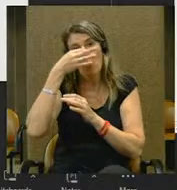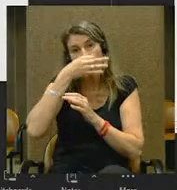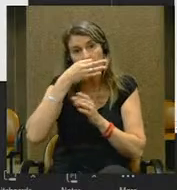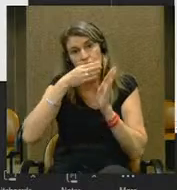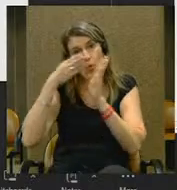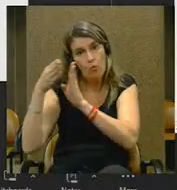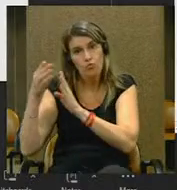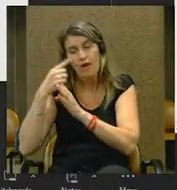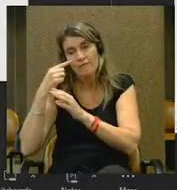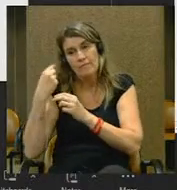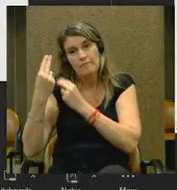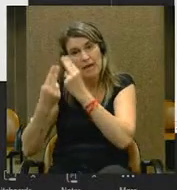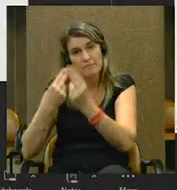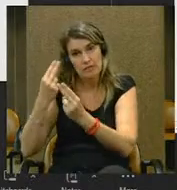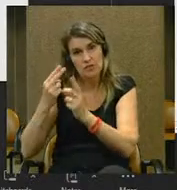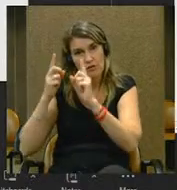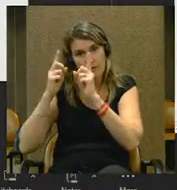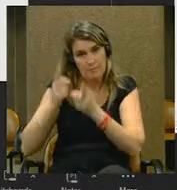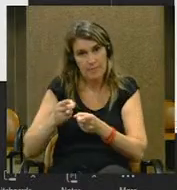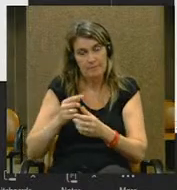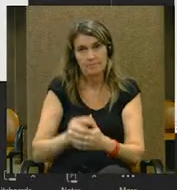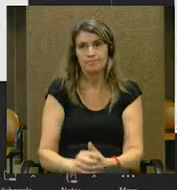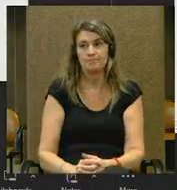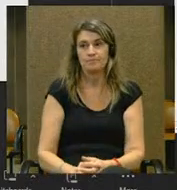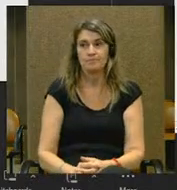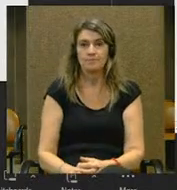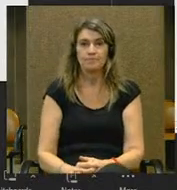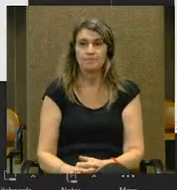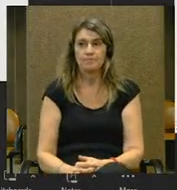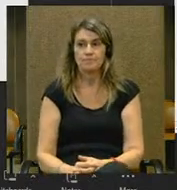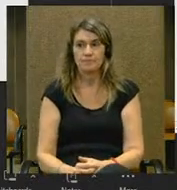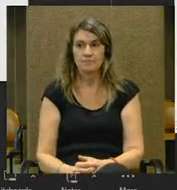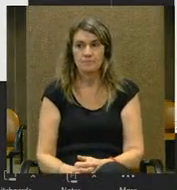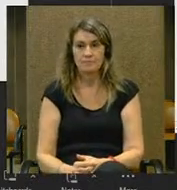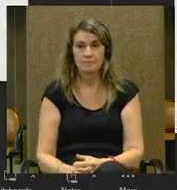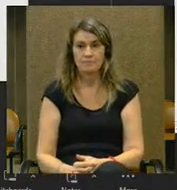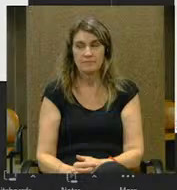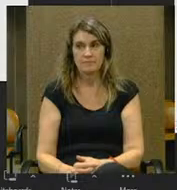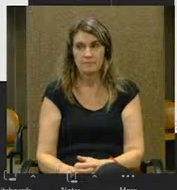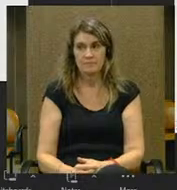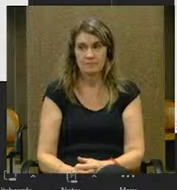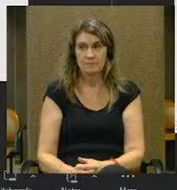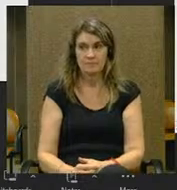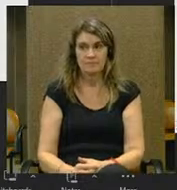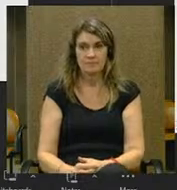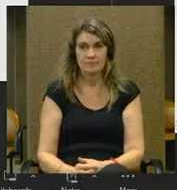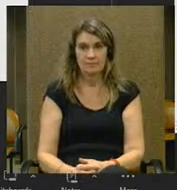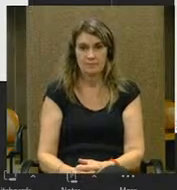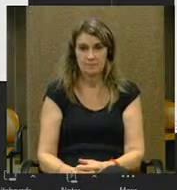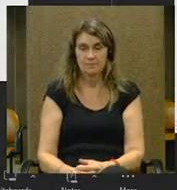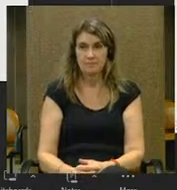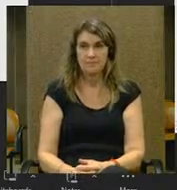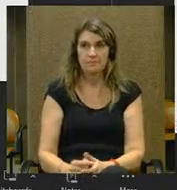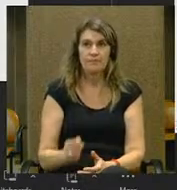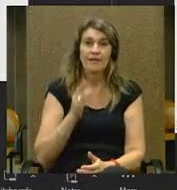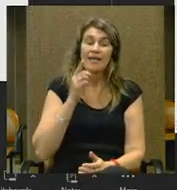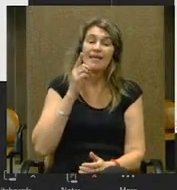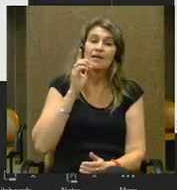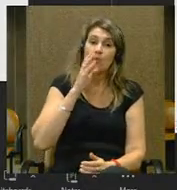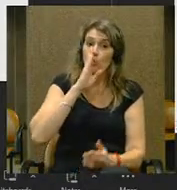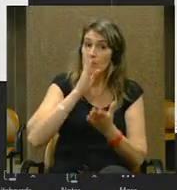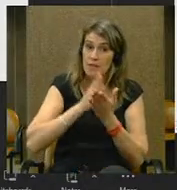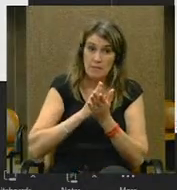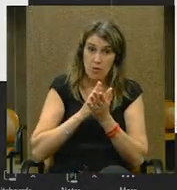And the last thing I'd like to just mention is that it's quite clear that this